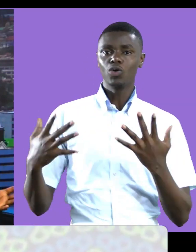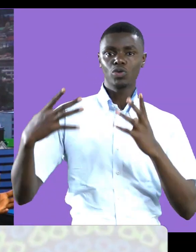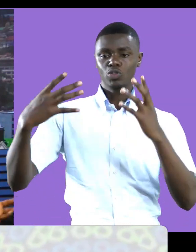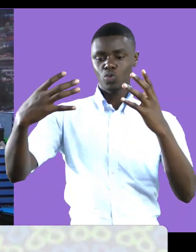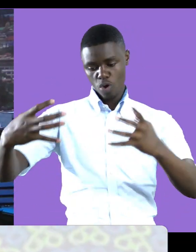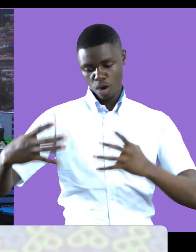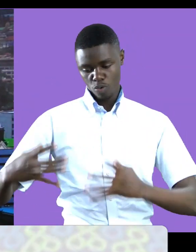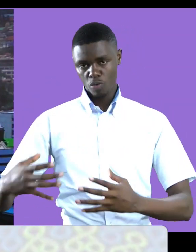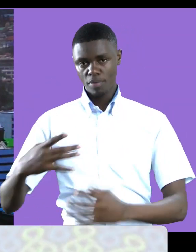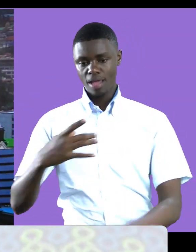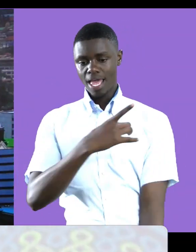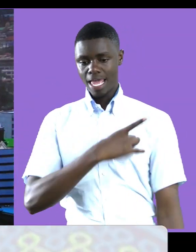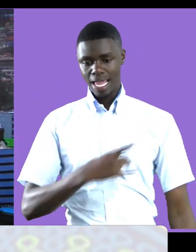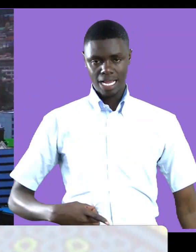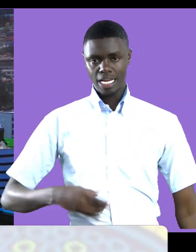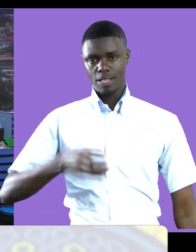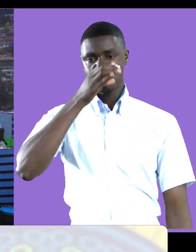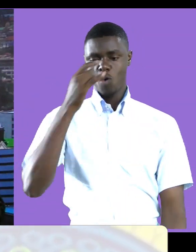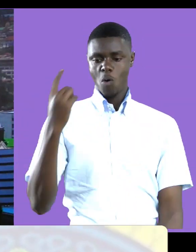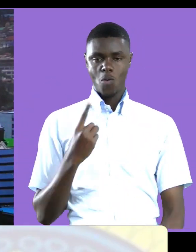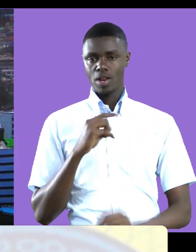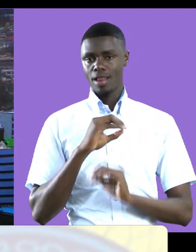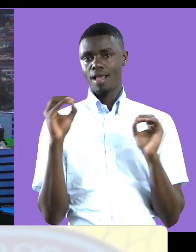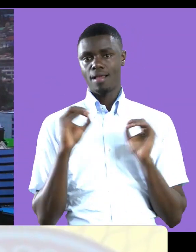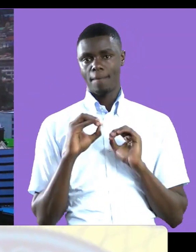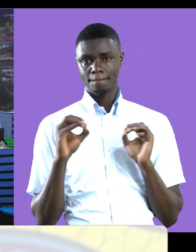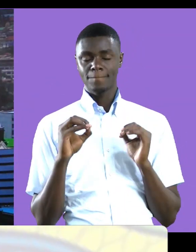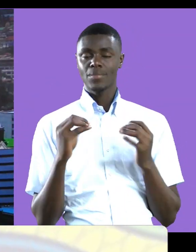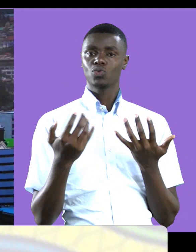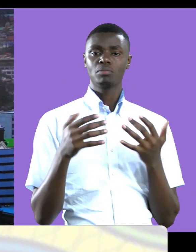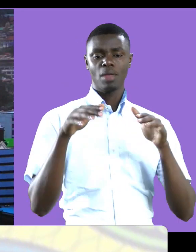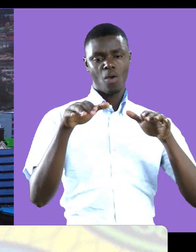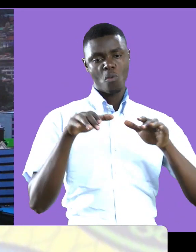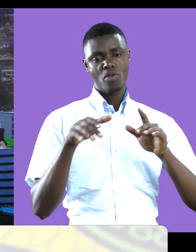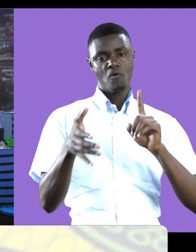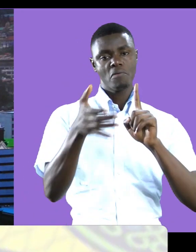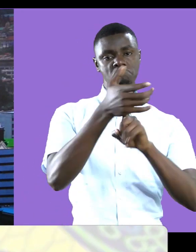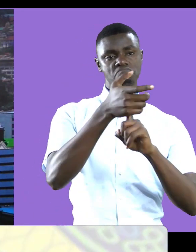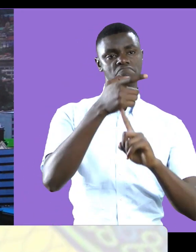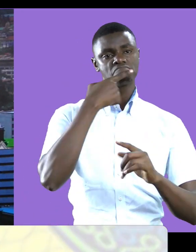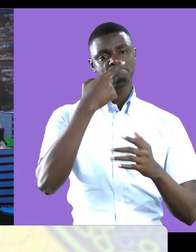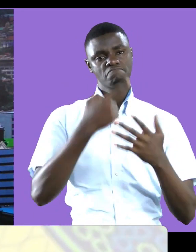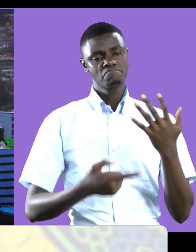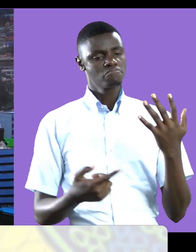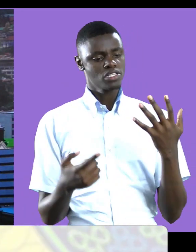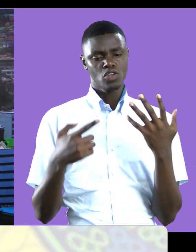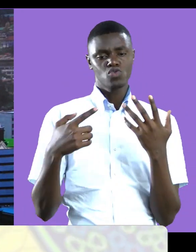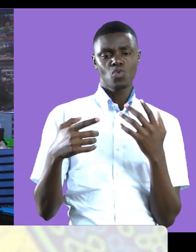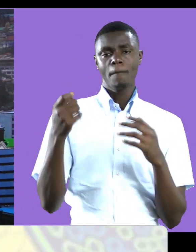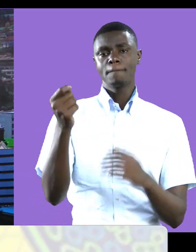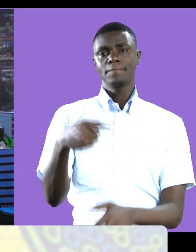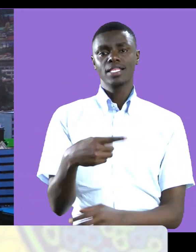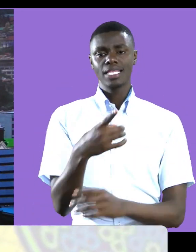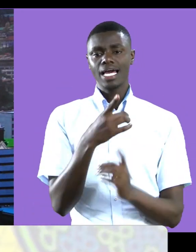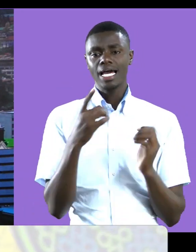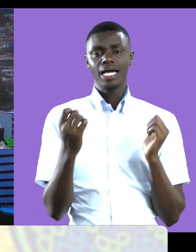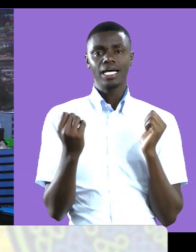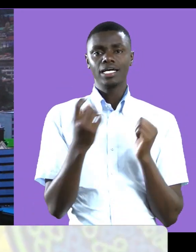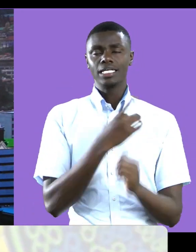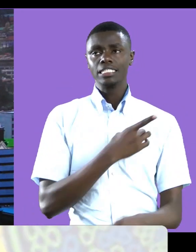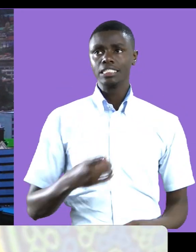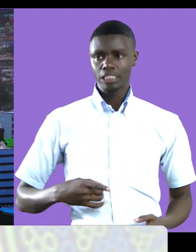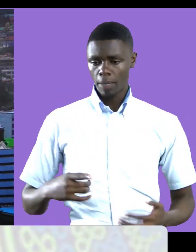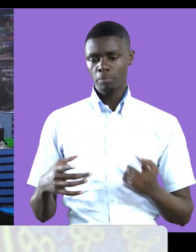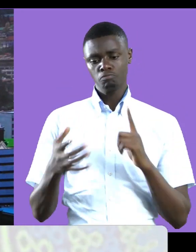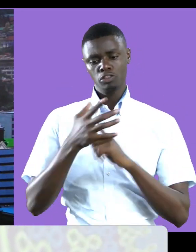every person is welcome. Mimi useme, mimi I do it. Yes. I do it for my achievement at December, at December, nimesema. Hapana. Hapana. Yes, saving yake ni